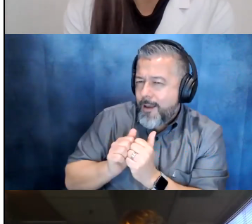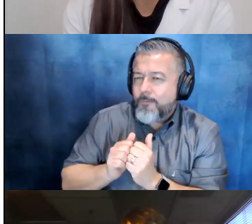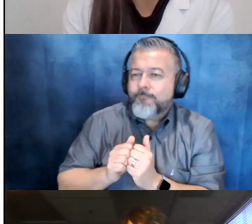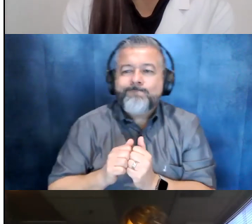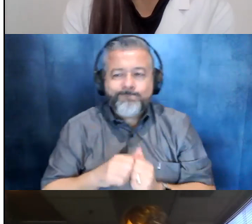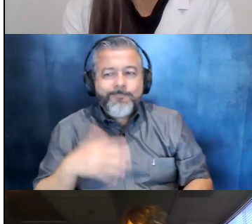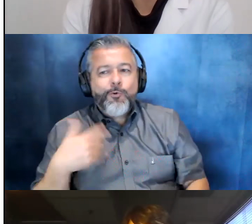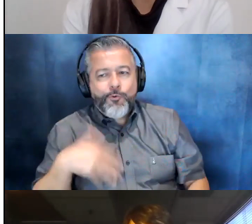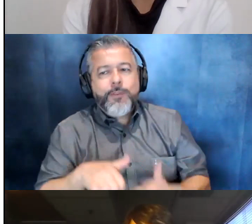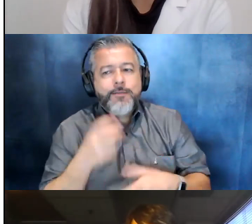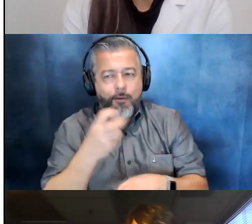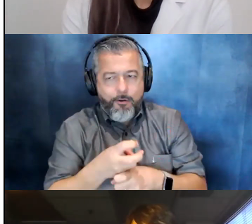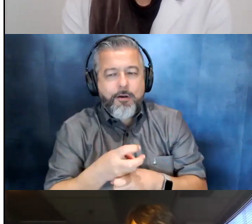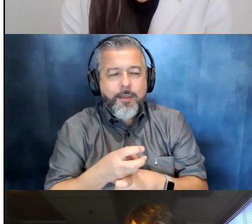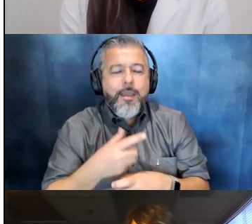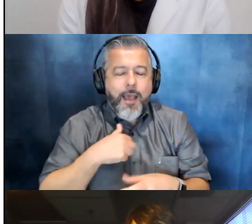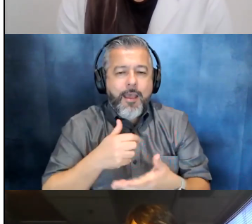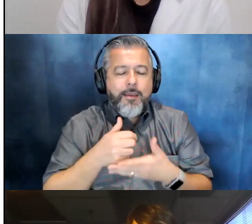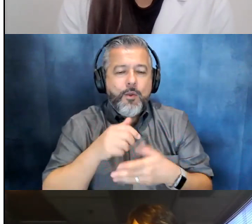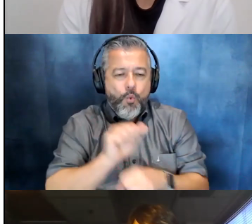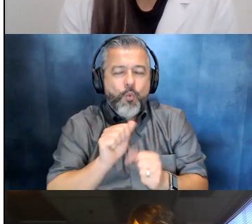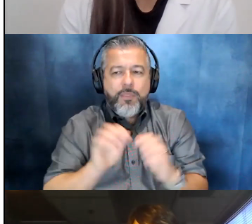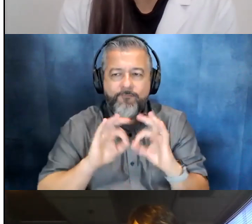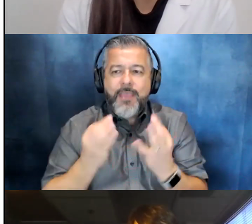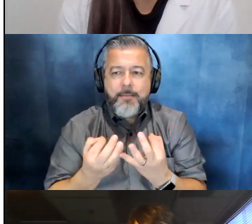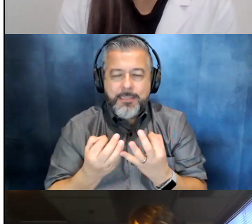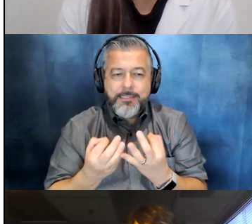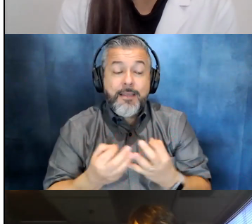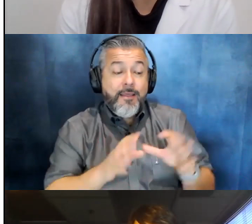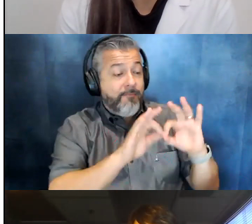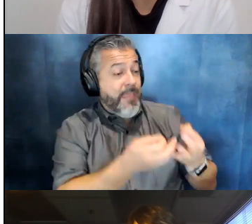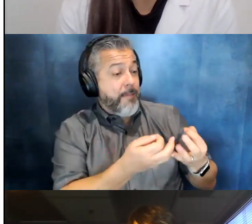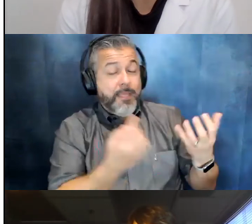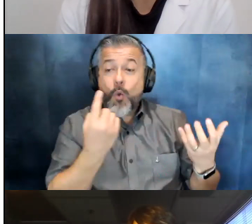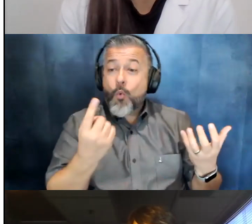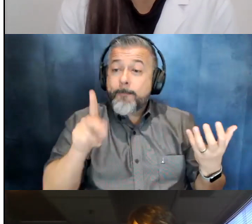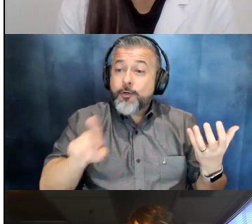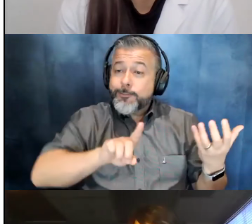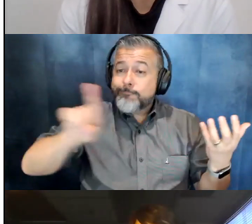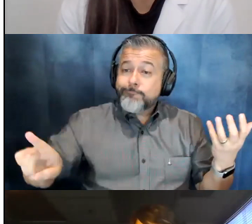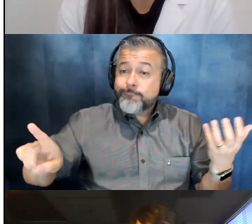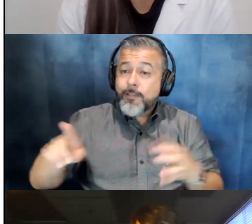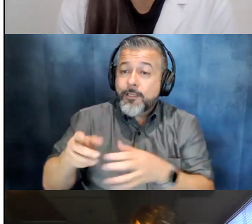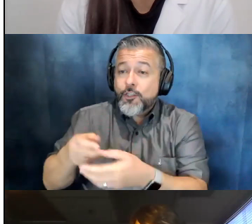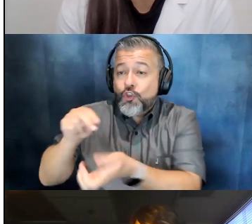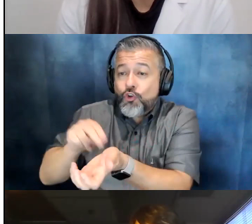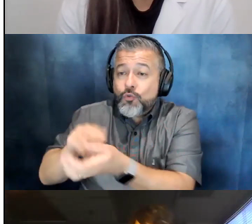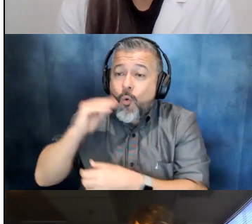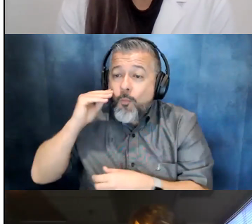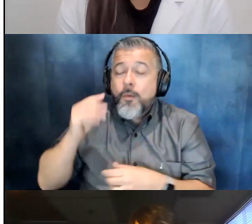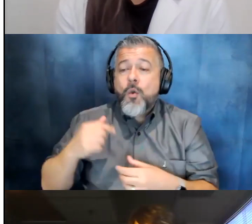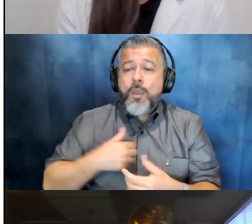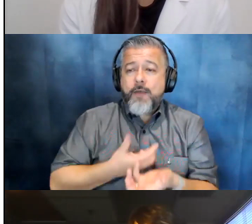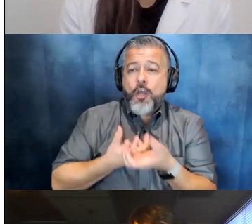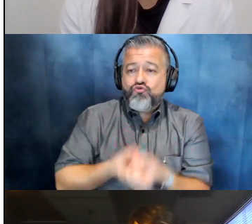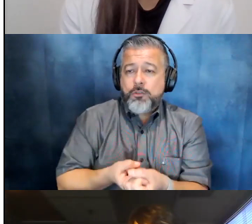families on this too. Ideally, we have a trusting relationship with the facility staff and caregivers.